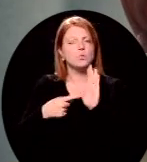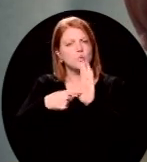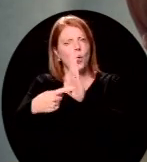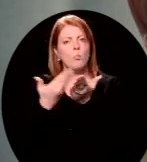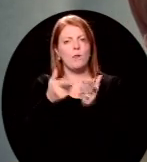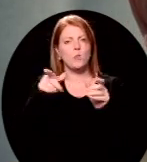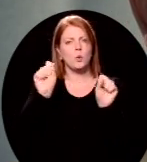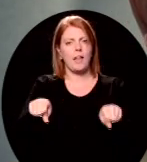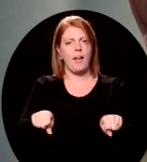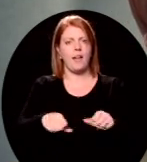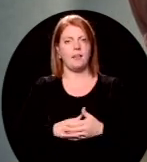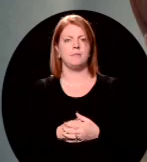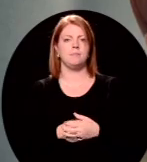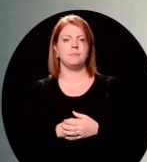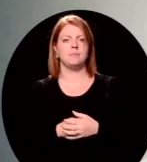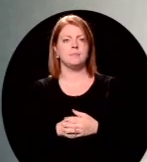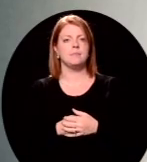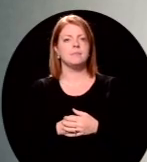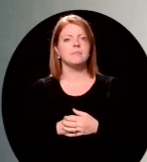them wrong.